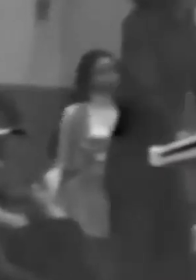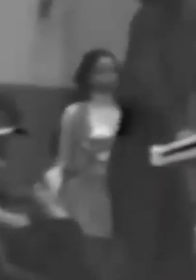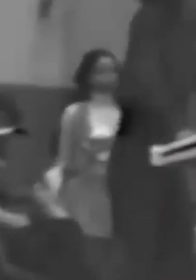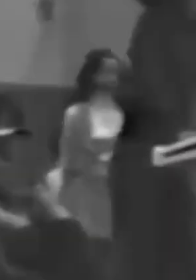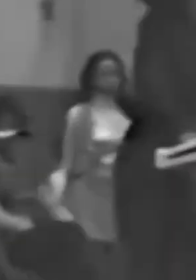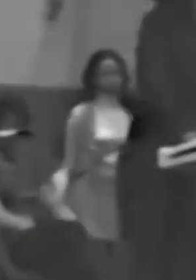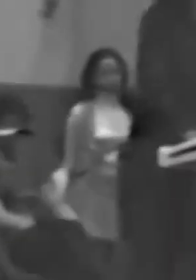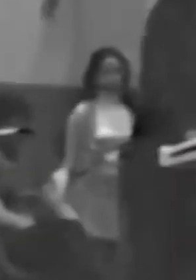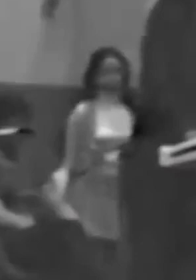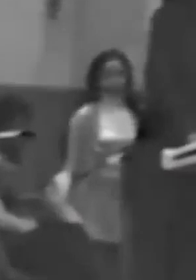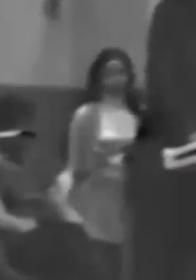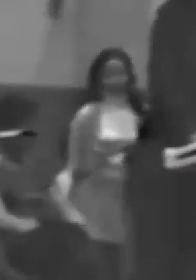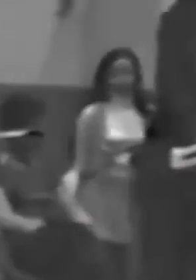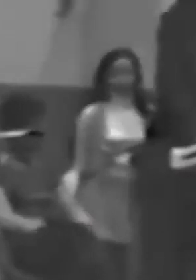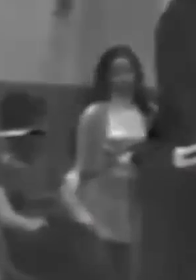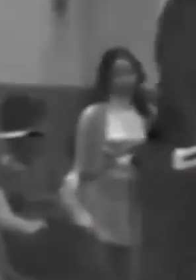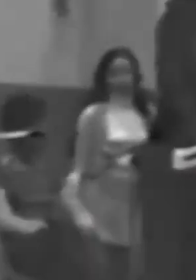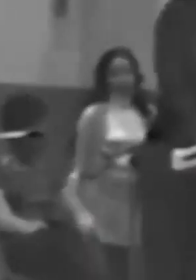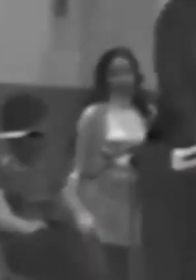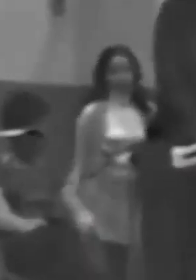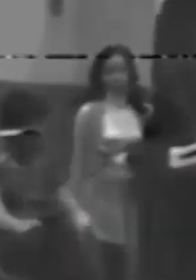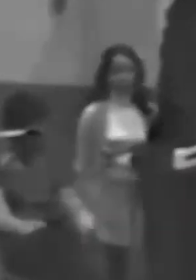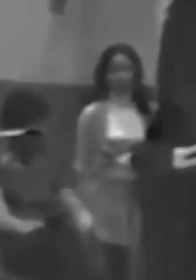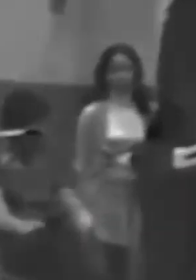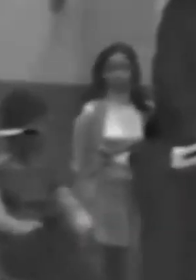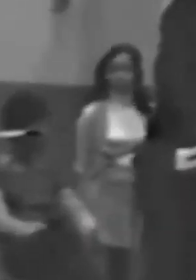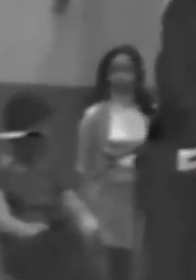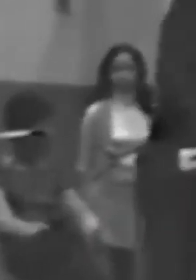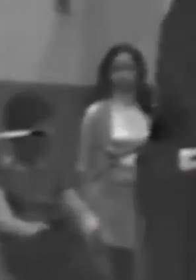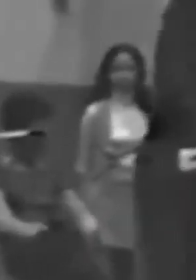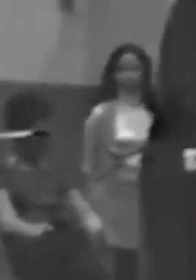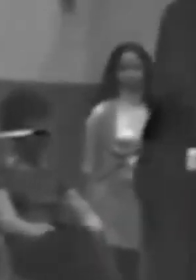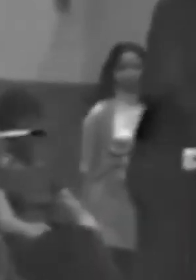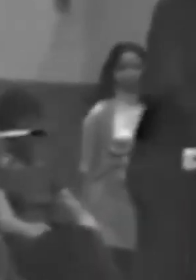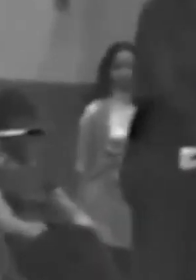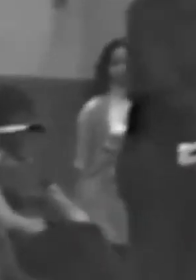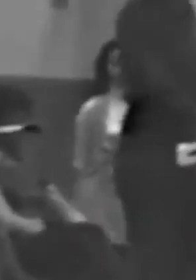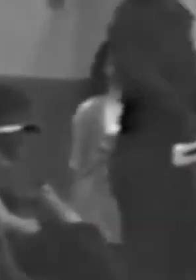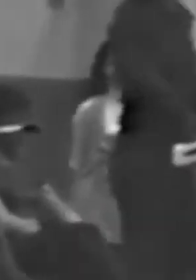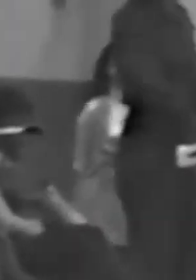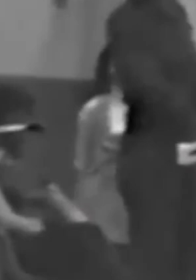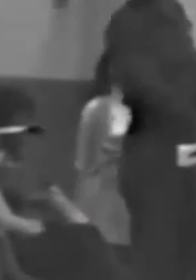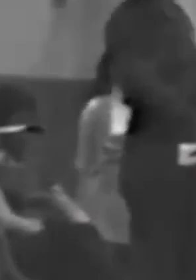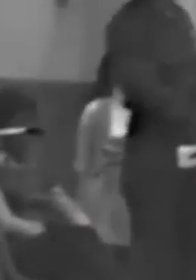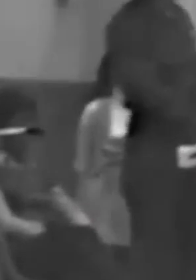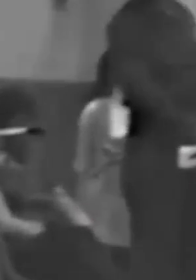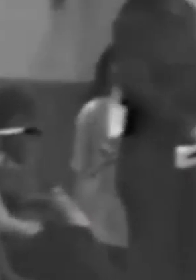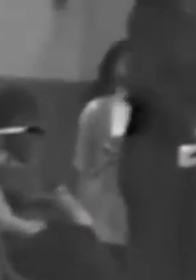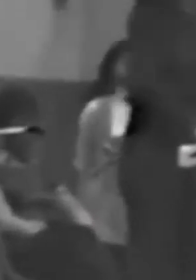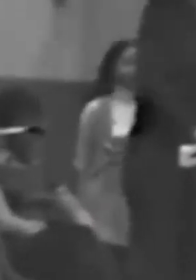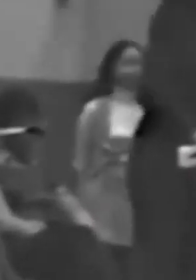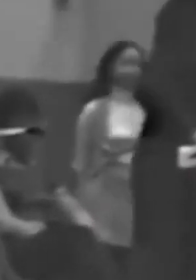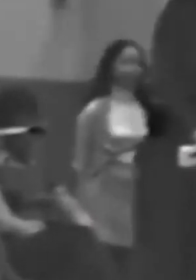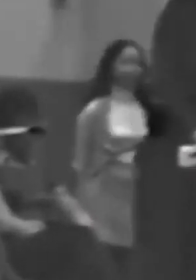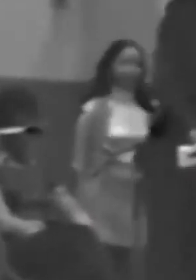We are indeed in a critical period. For we stand at a crossroads. And at